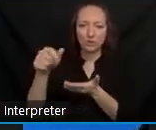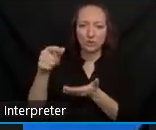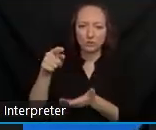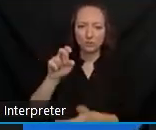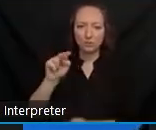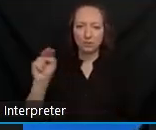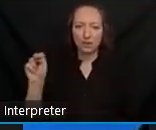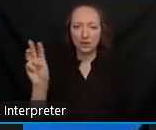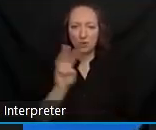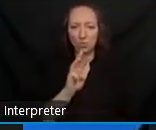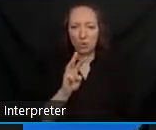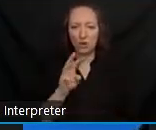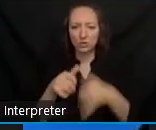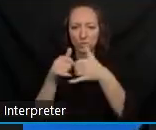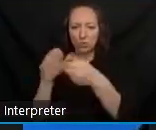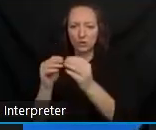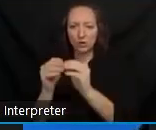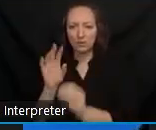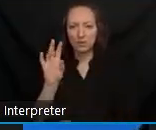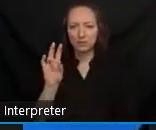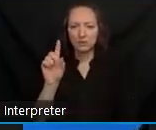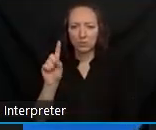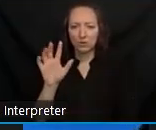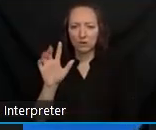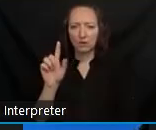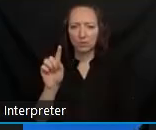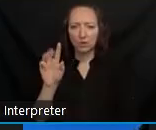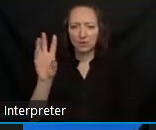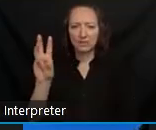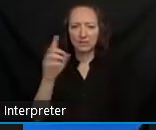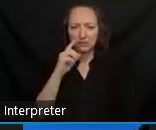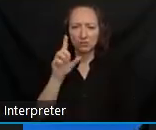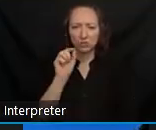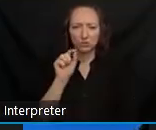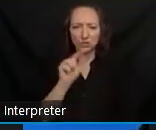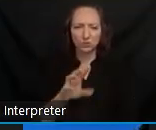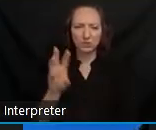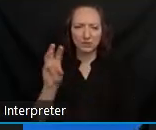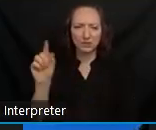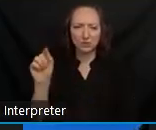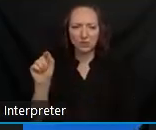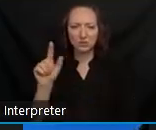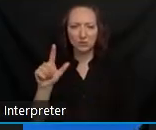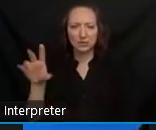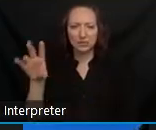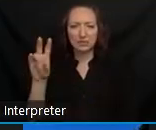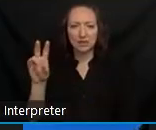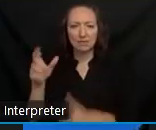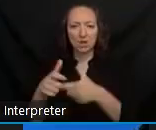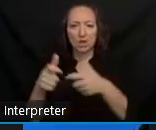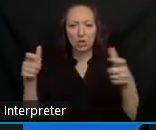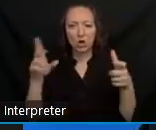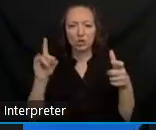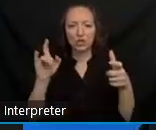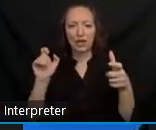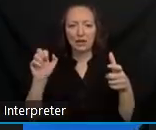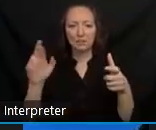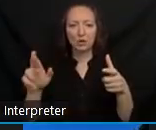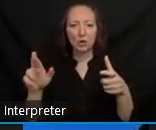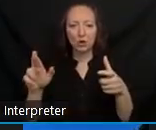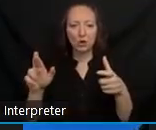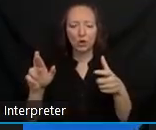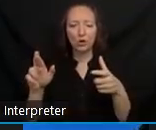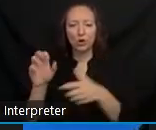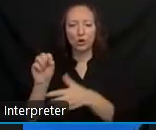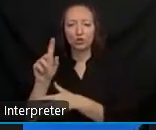71516 for the 2026 and 2027 large diameter sewer rehabilitation and 2026 through 2028